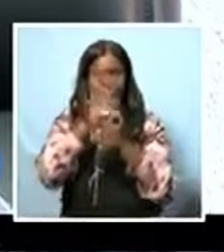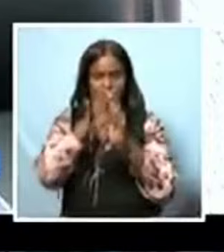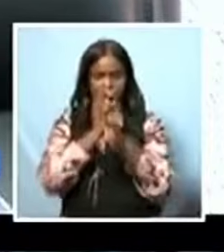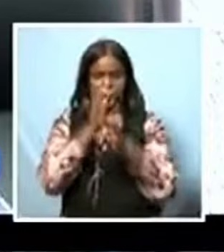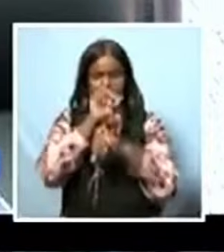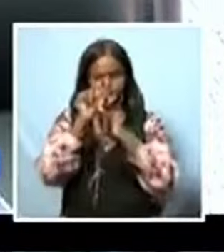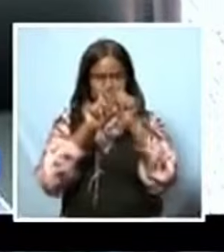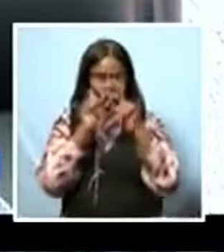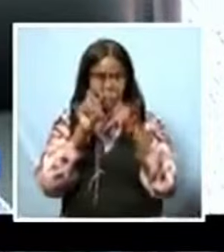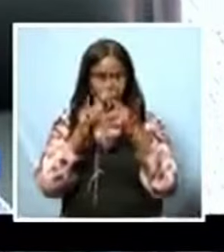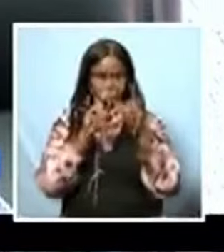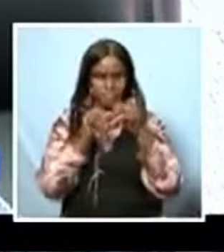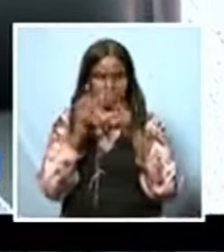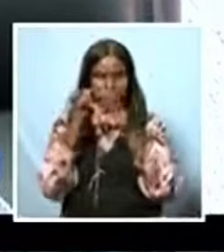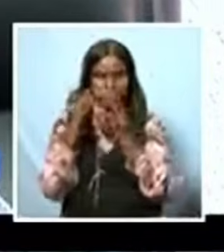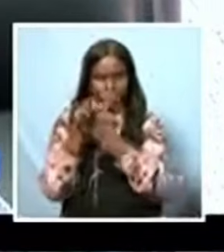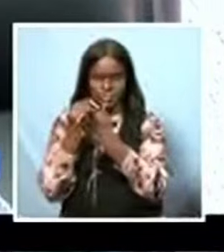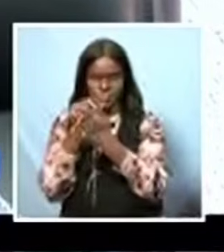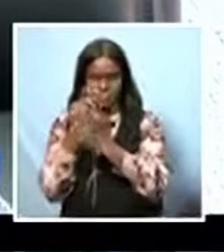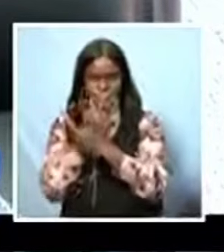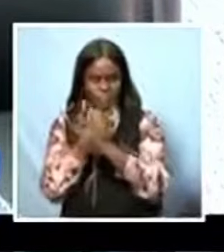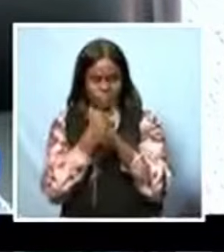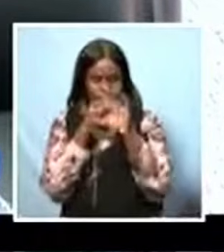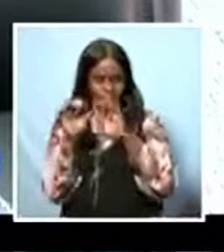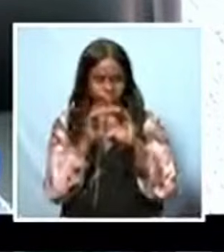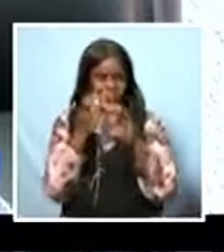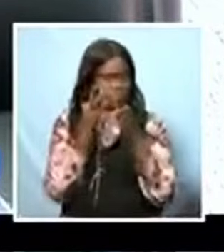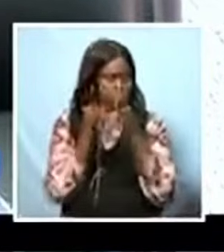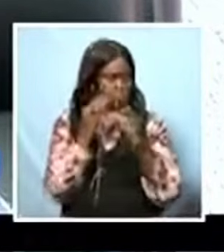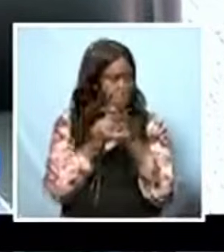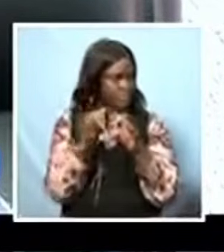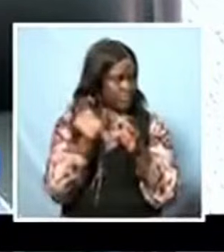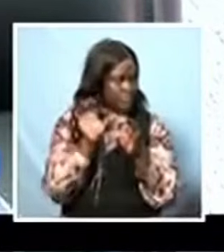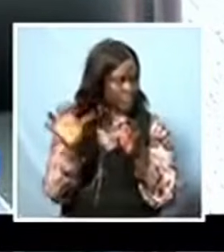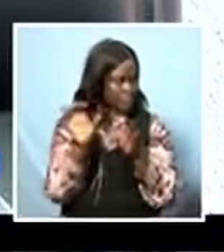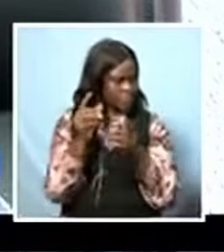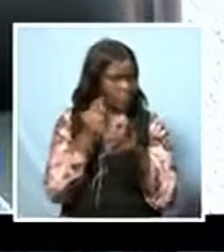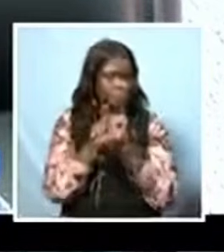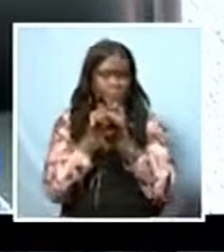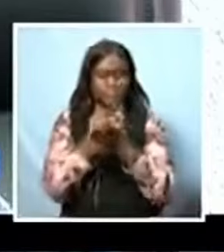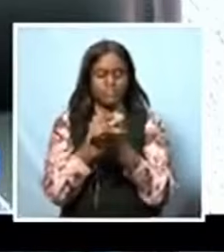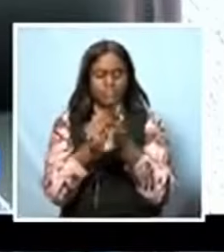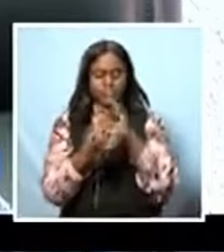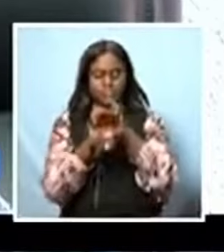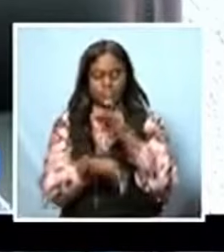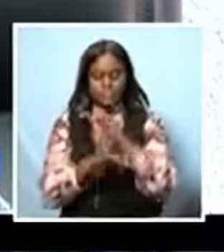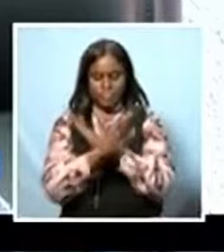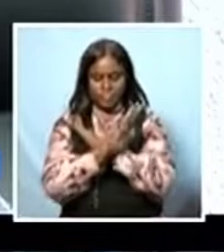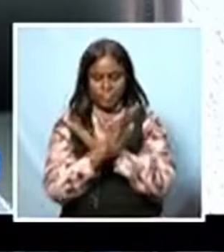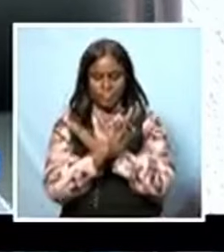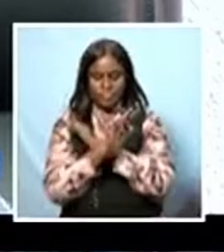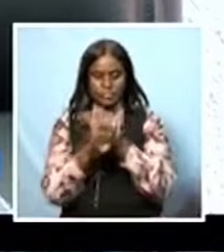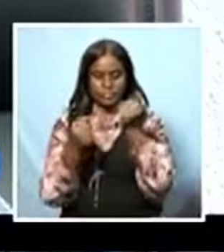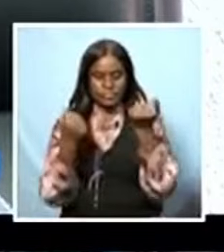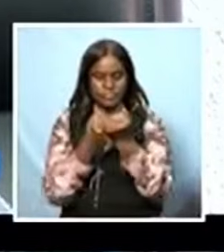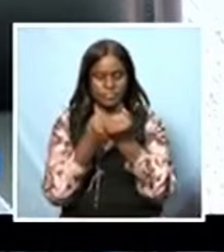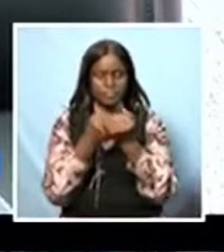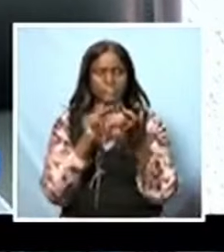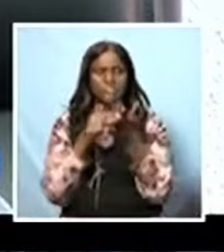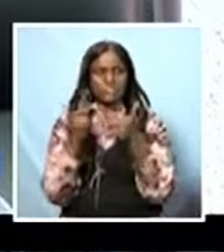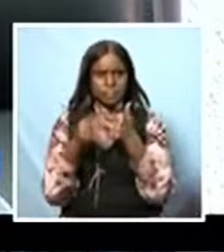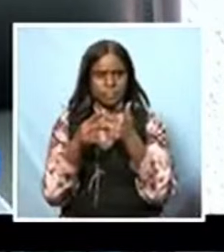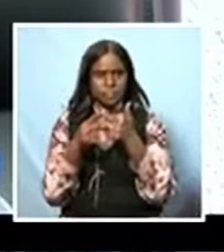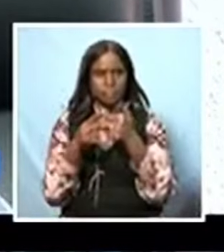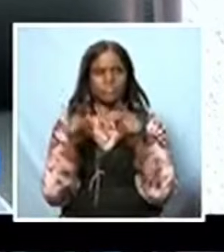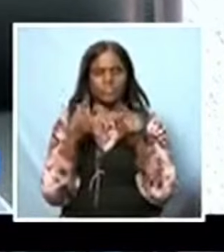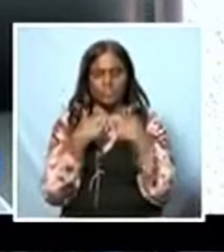Director of Finance, but before I do that, Chair, maybe on sector grant under Zambia Devolution Support Program,